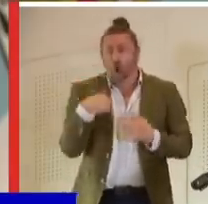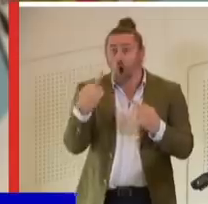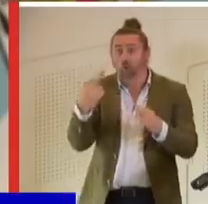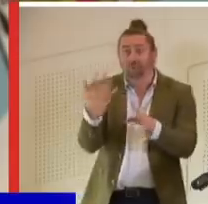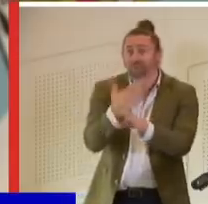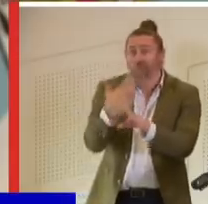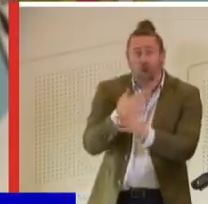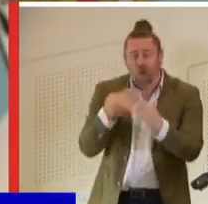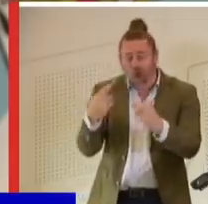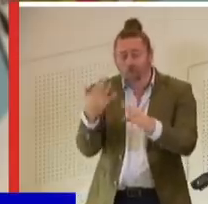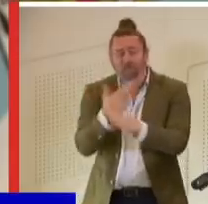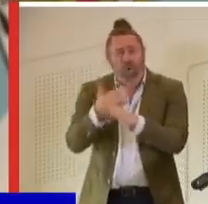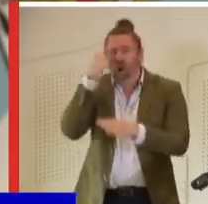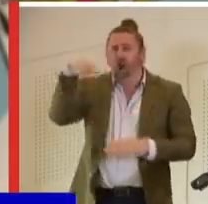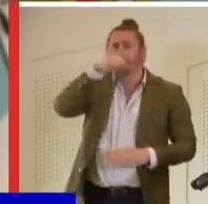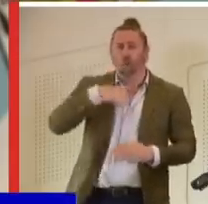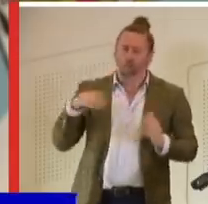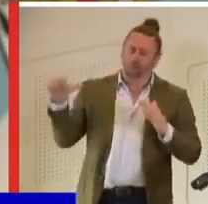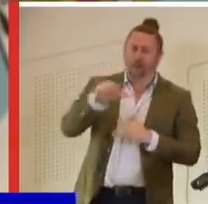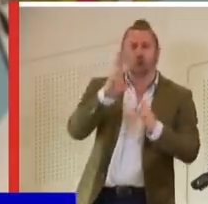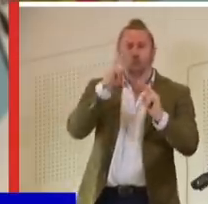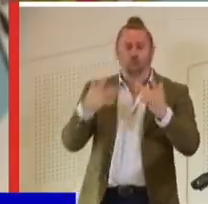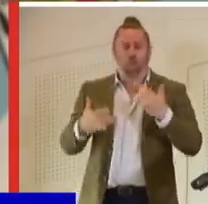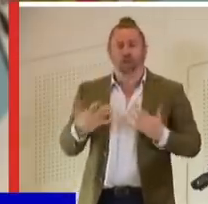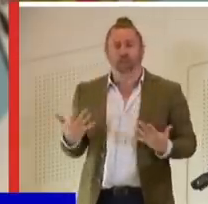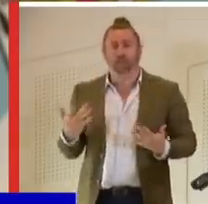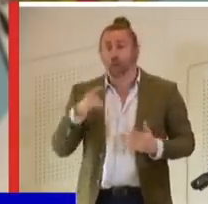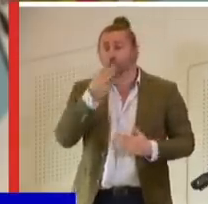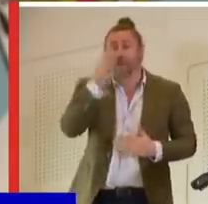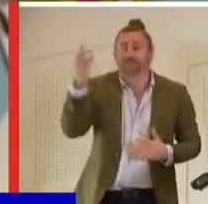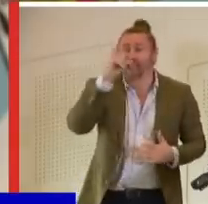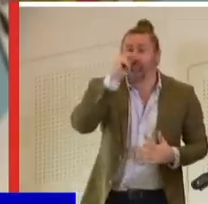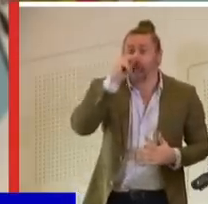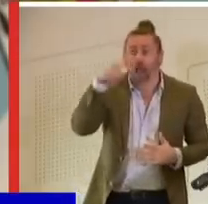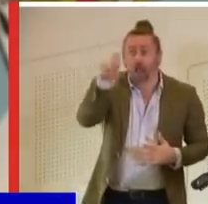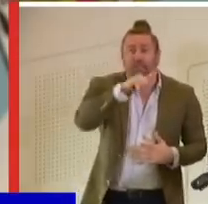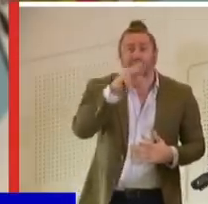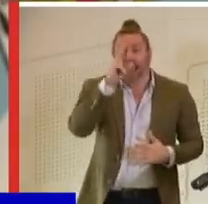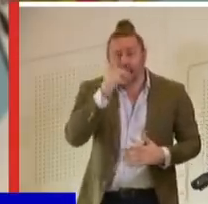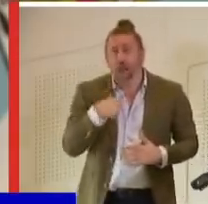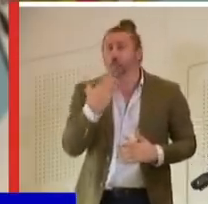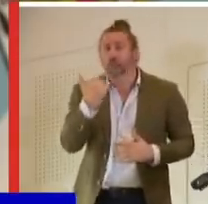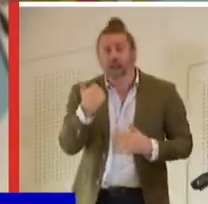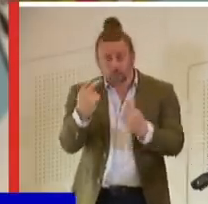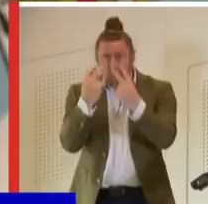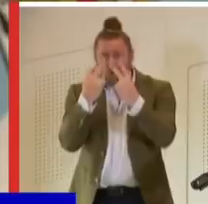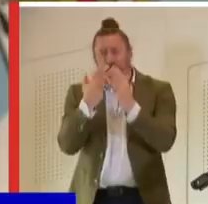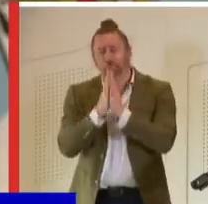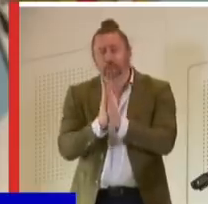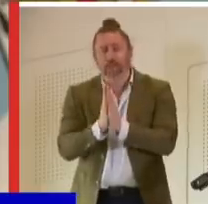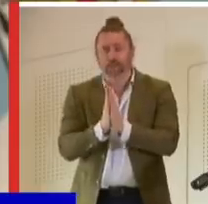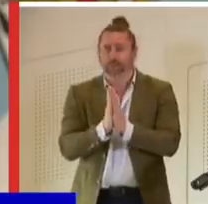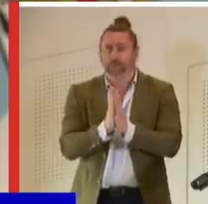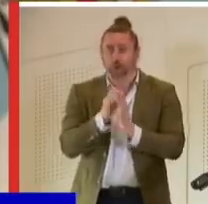know people want to get out and about. And now I make a plea to younger people. If younger people were to get